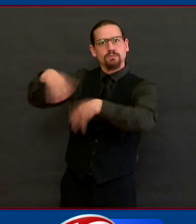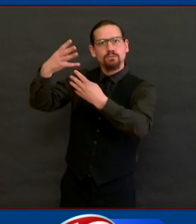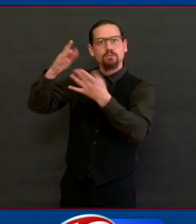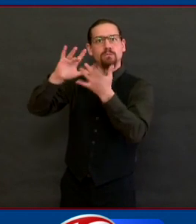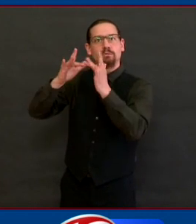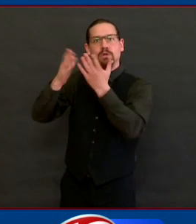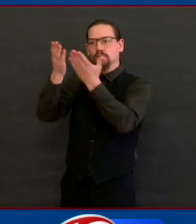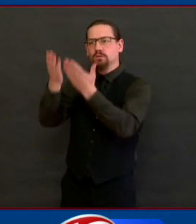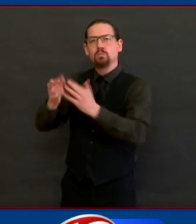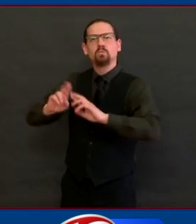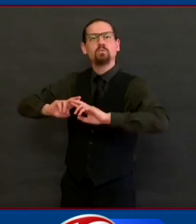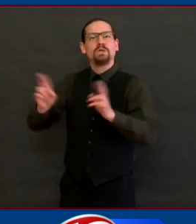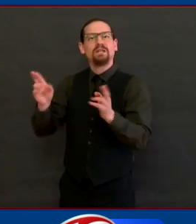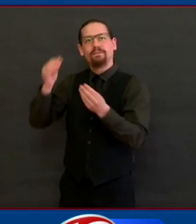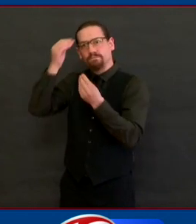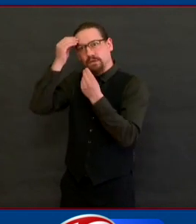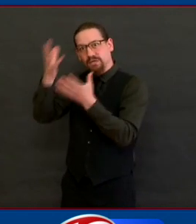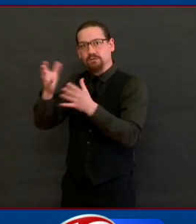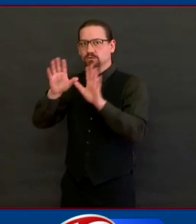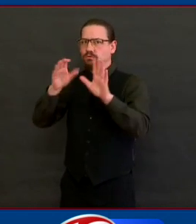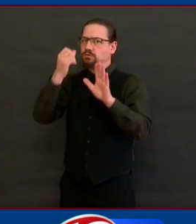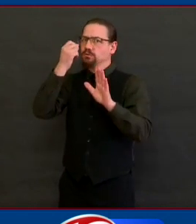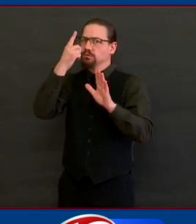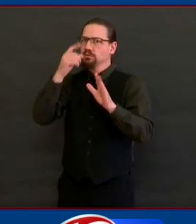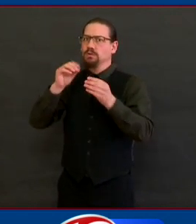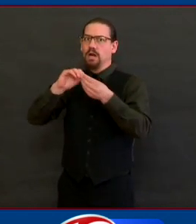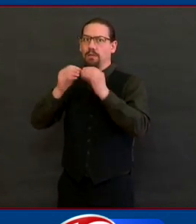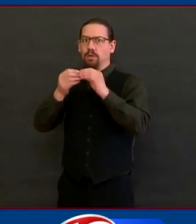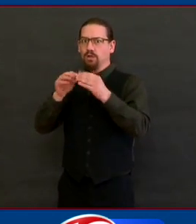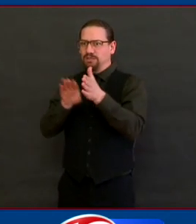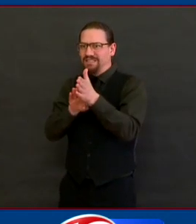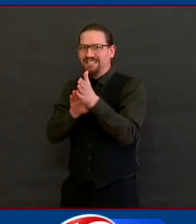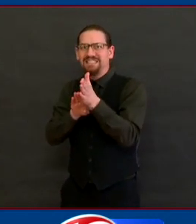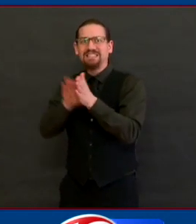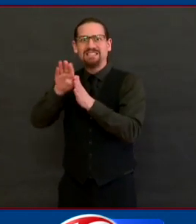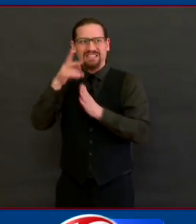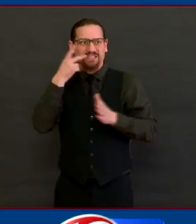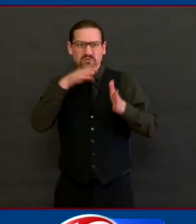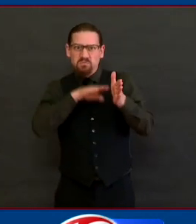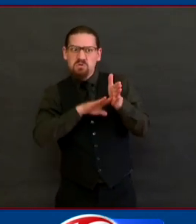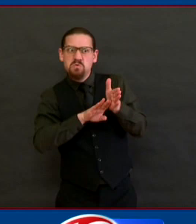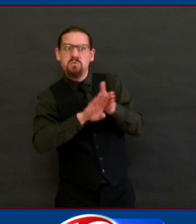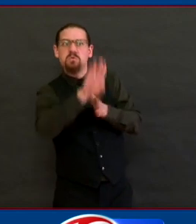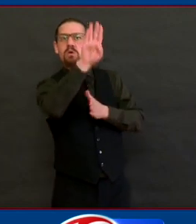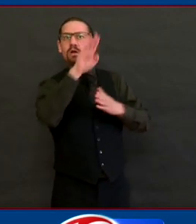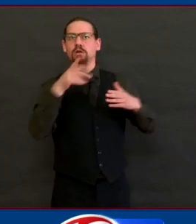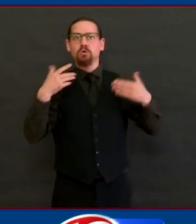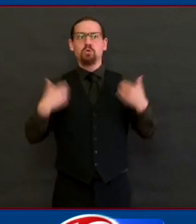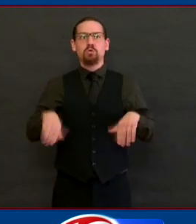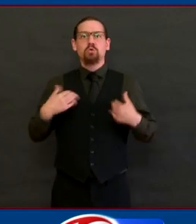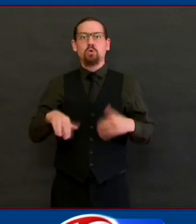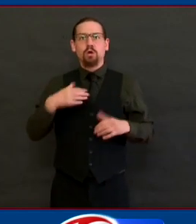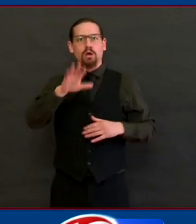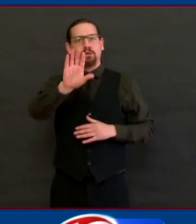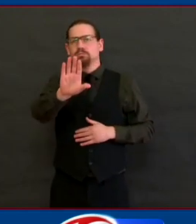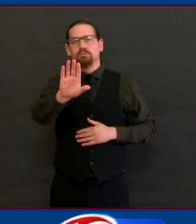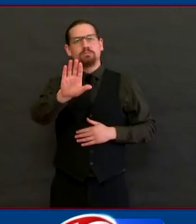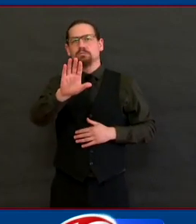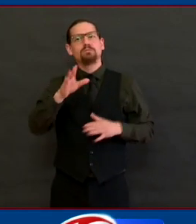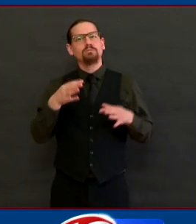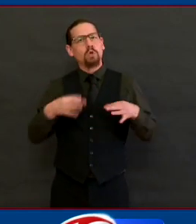the facts. And from the beginning, we've said facts, not frenzy. And so I'm trying to do our part to make sure you have those good facts.